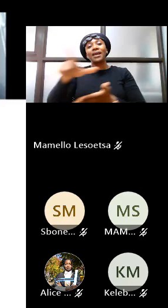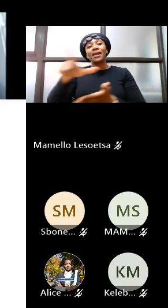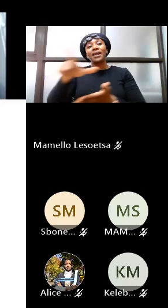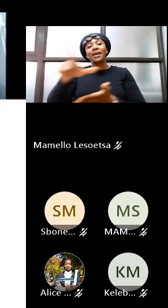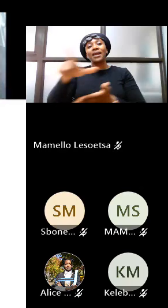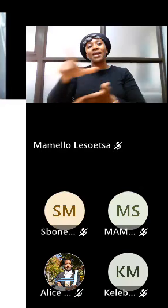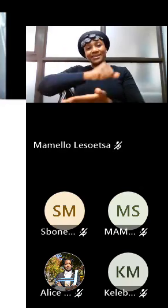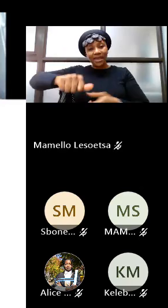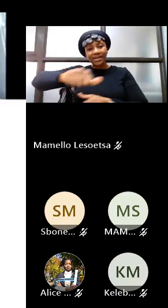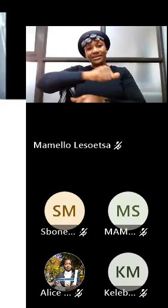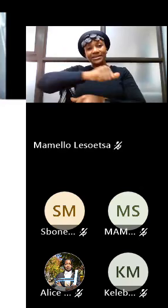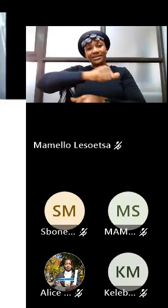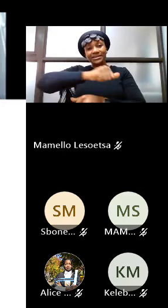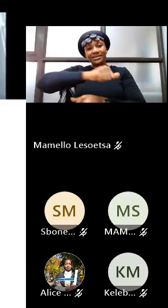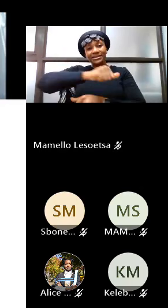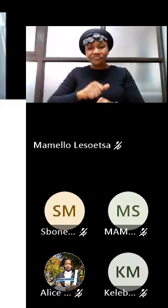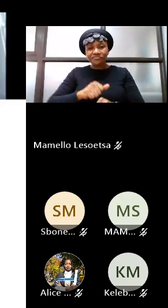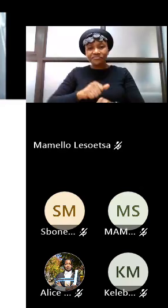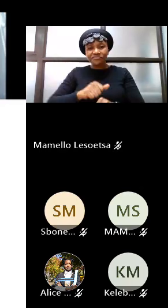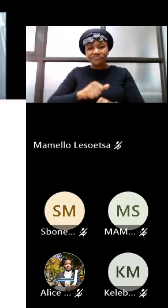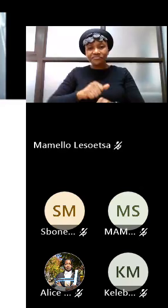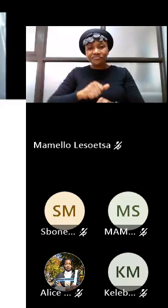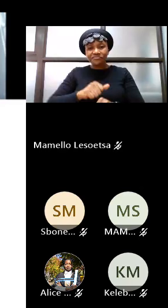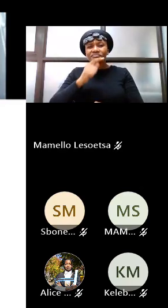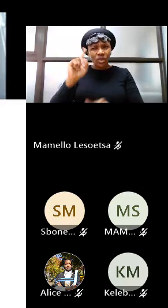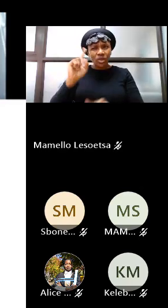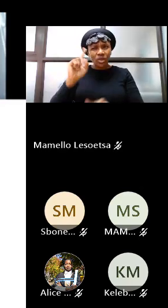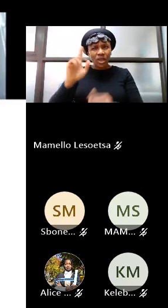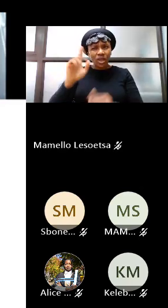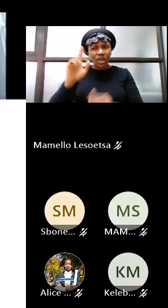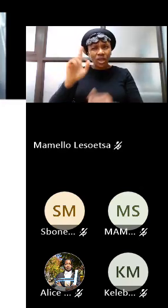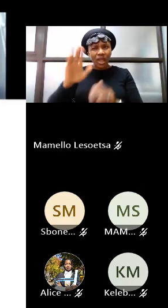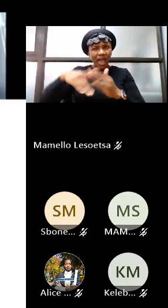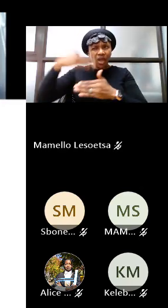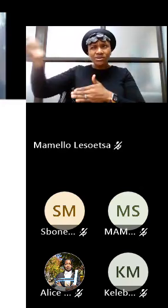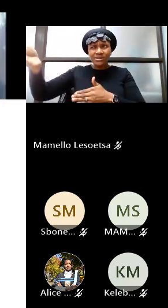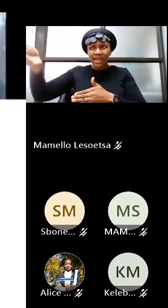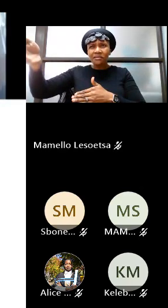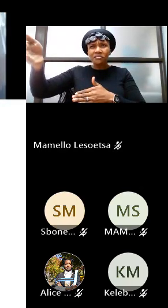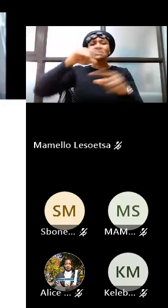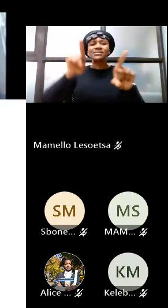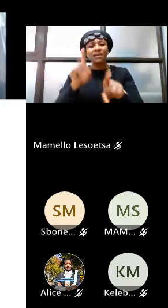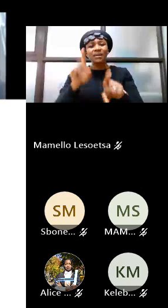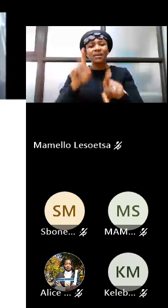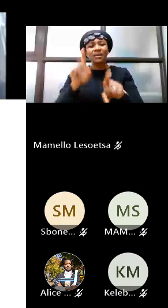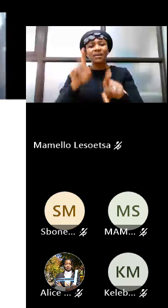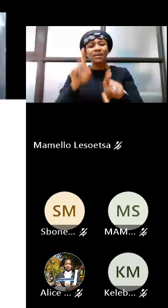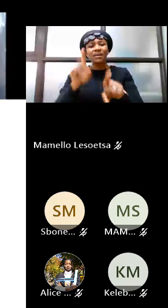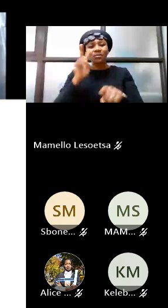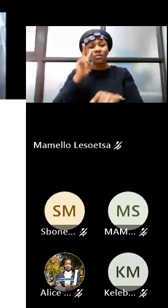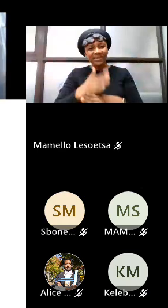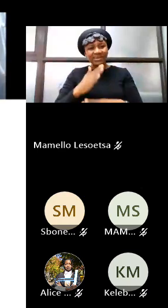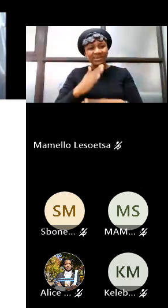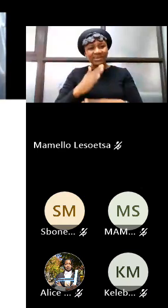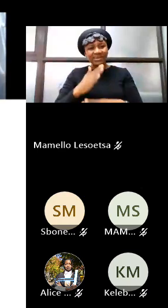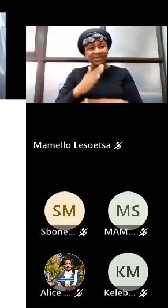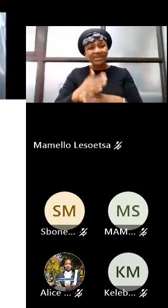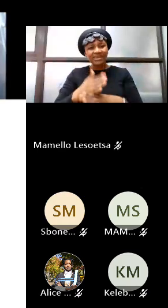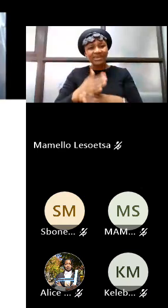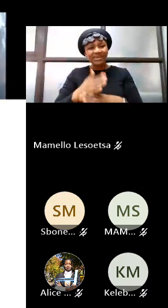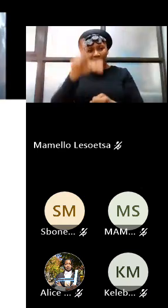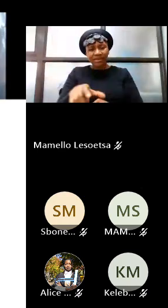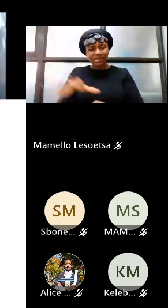at the outside, look at the function, but to look at the entire environment of that person.